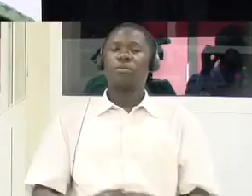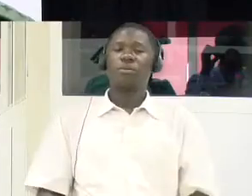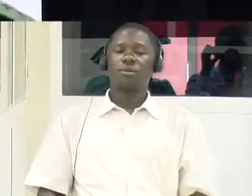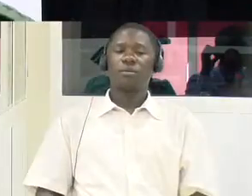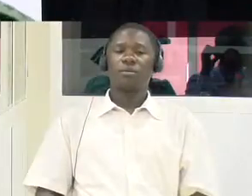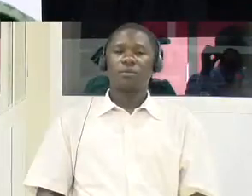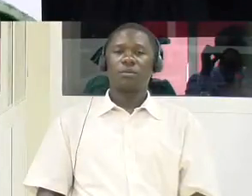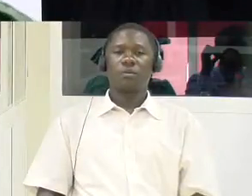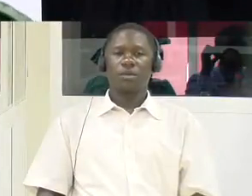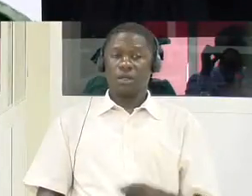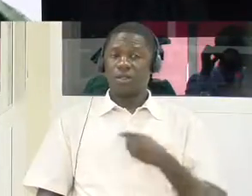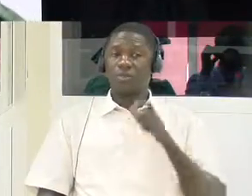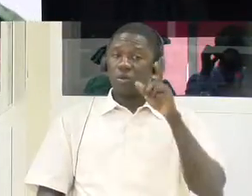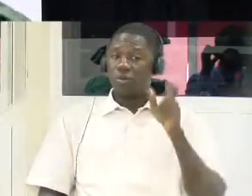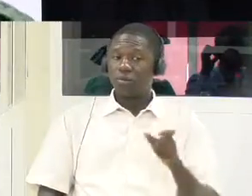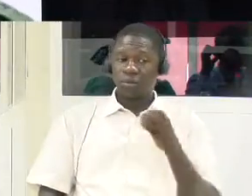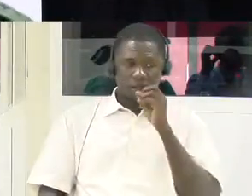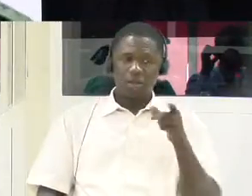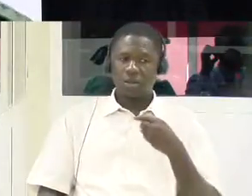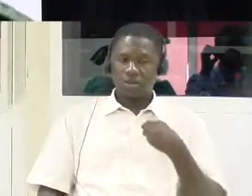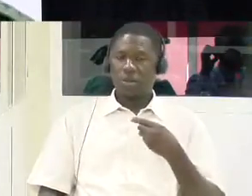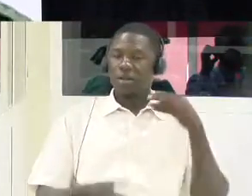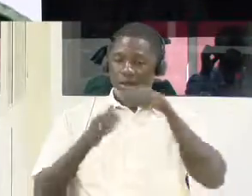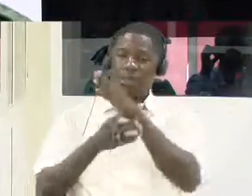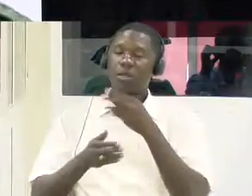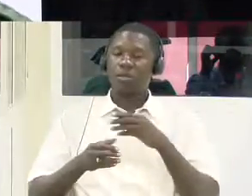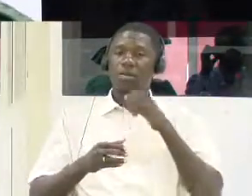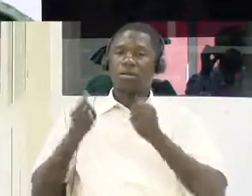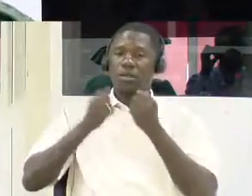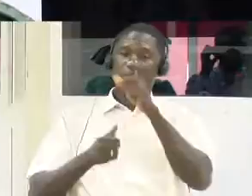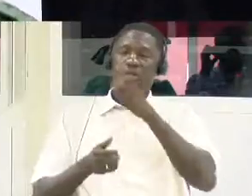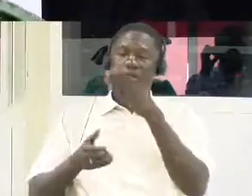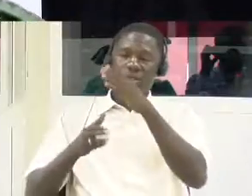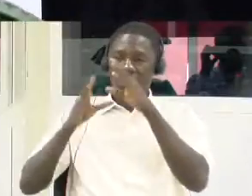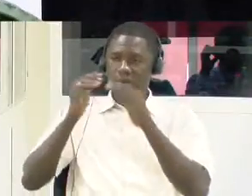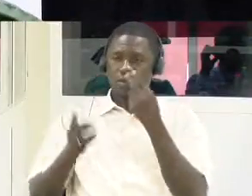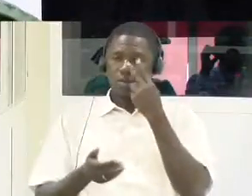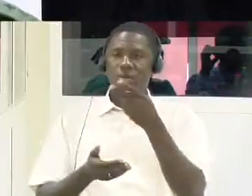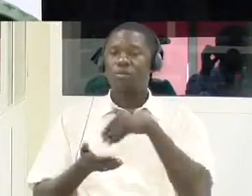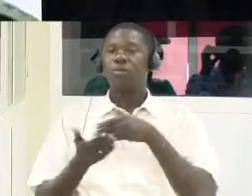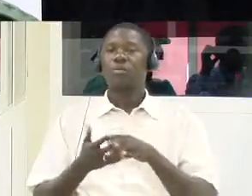So I think somebody told him I am there with the drivers watching. He came and saluted me. He said, "Commander, say you go."